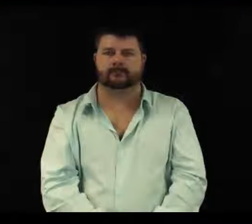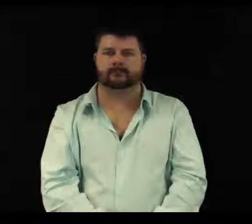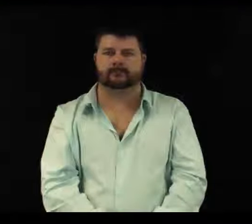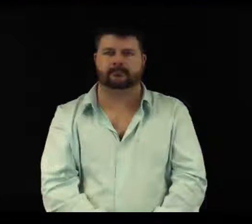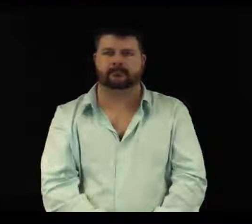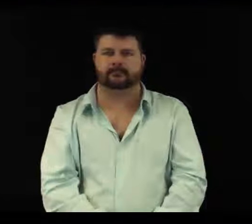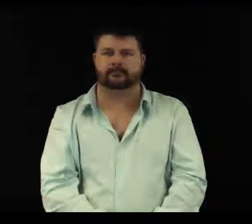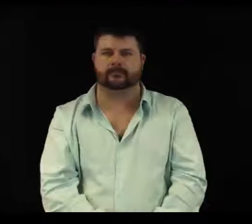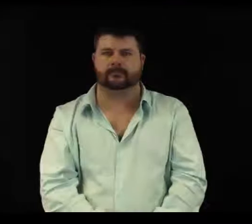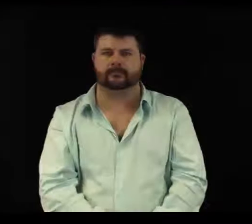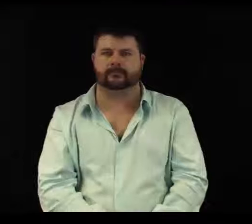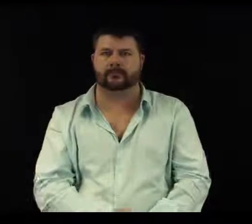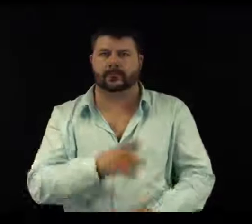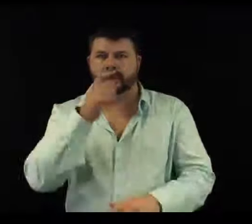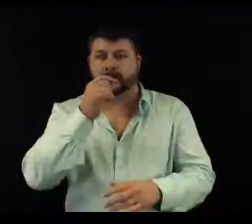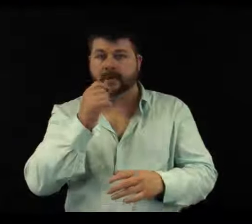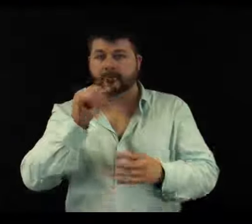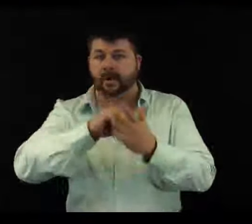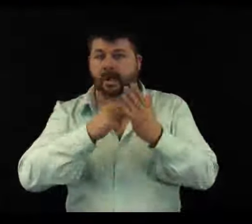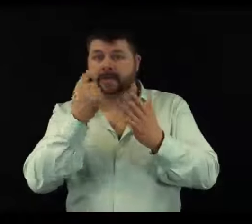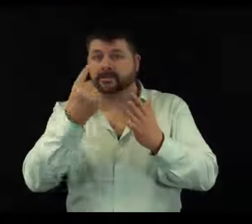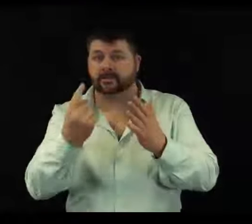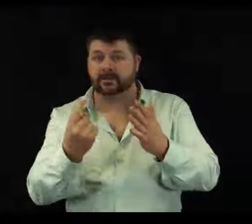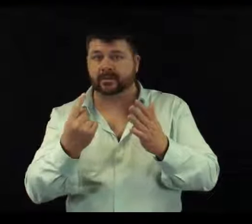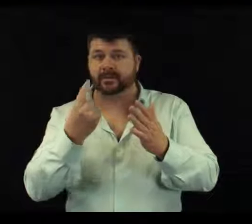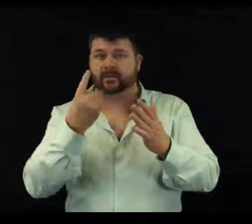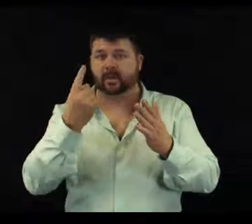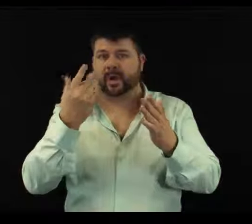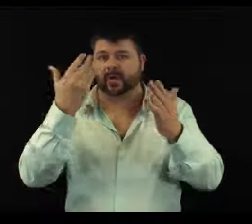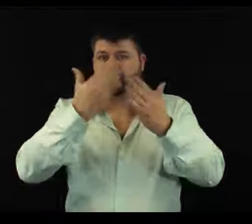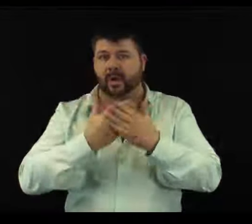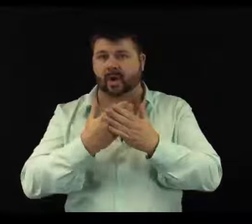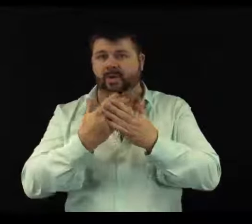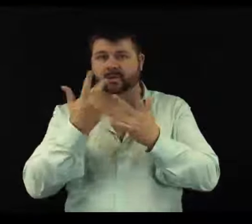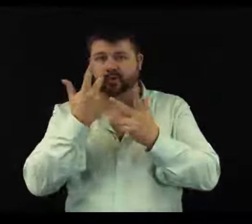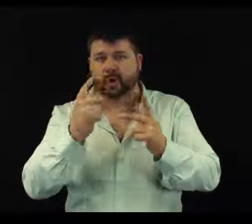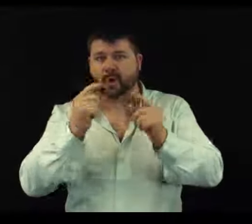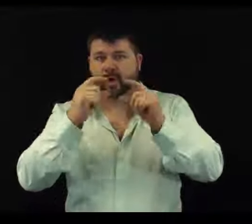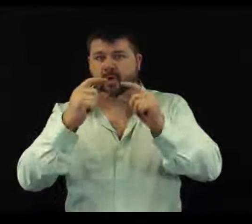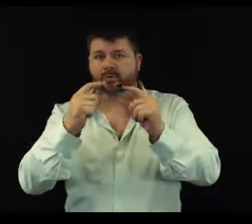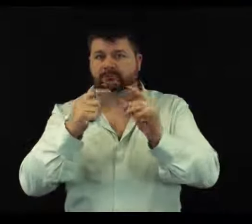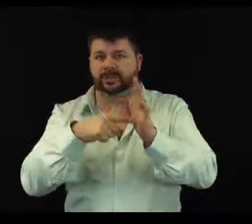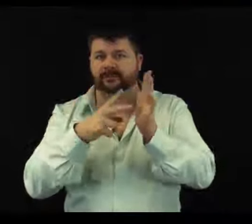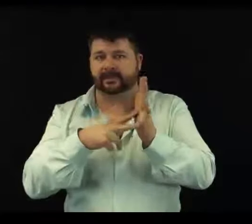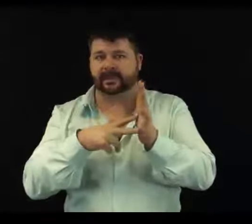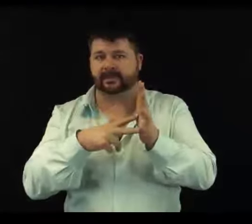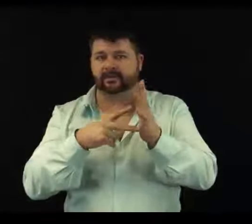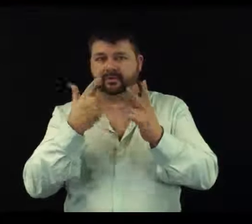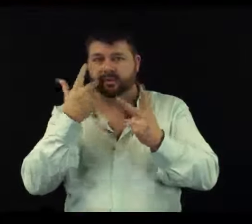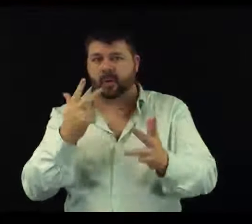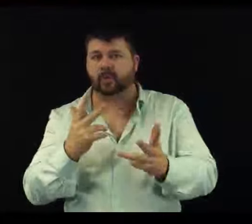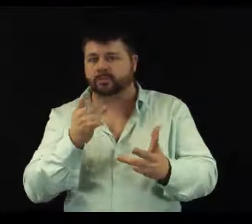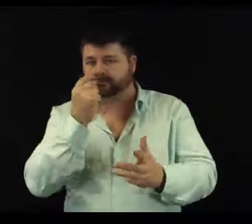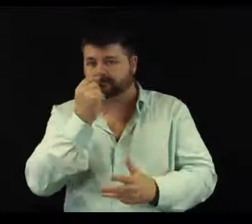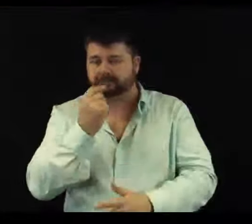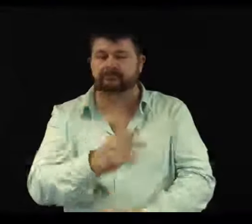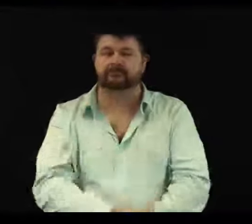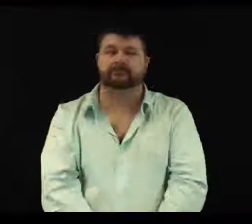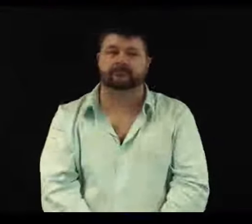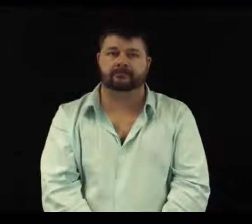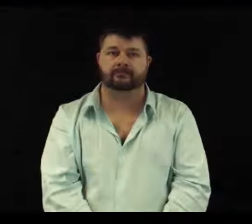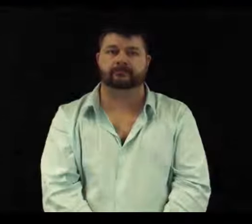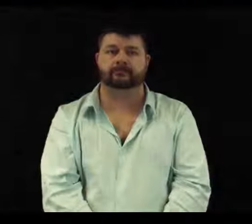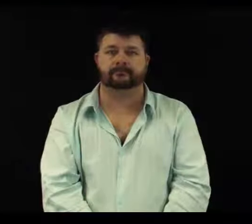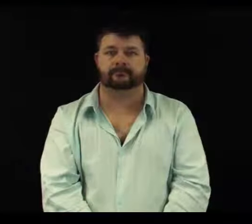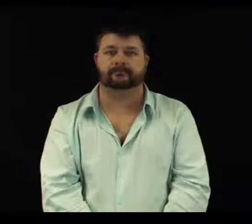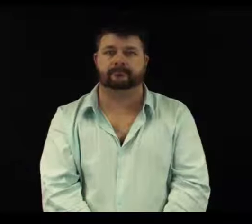a lot of episodes. To buy an individual episode of a TV show, tap on the price next to the episode, in the same